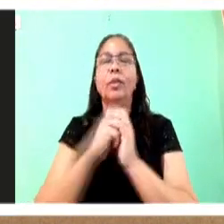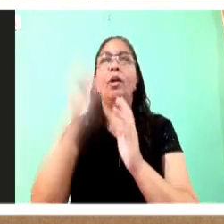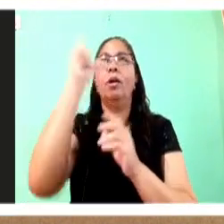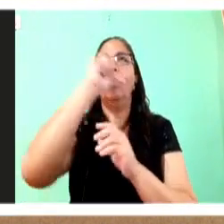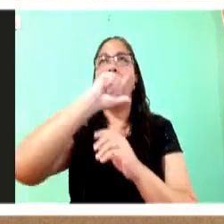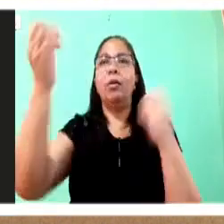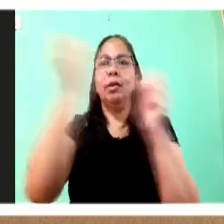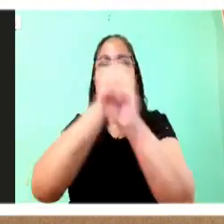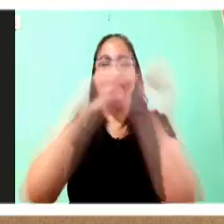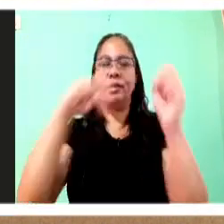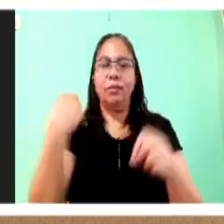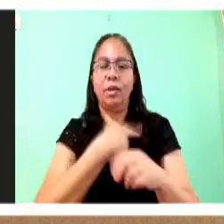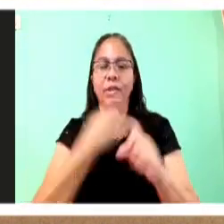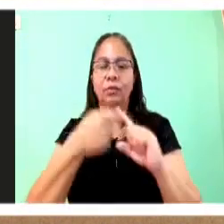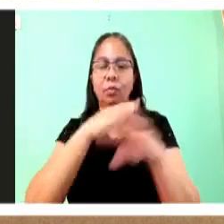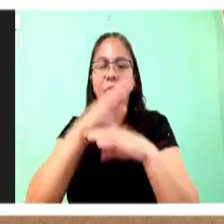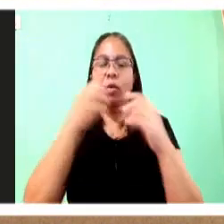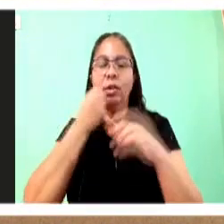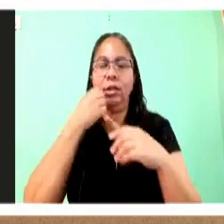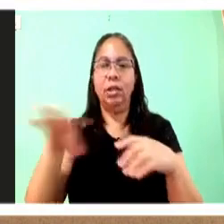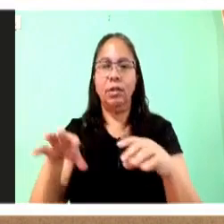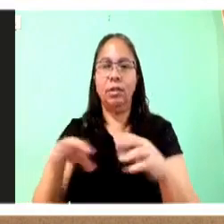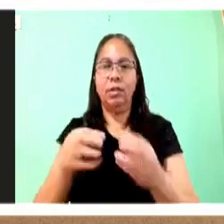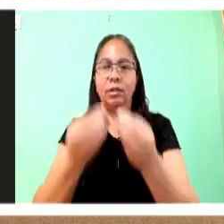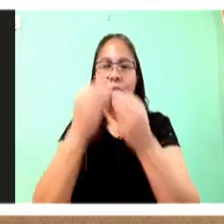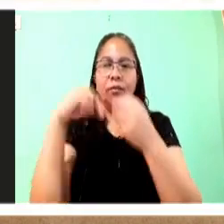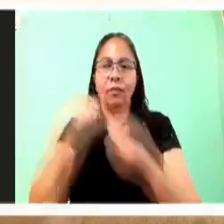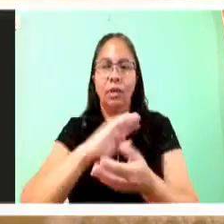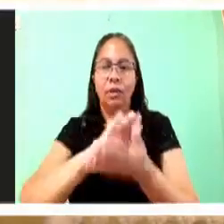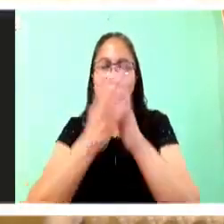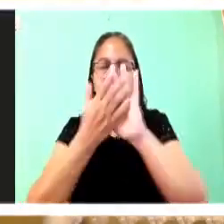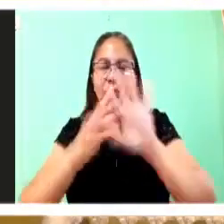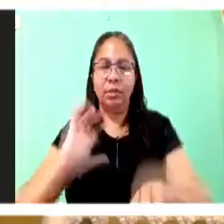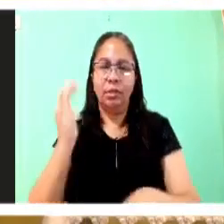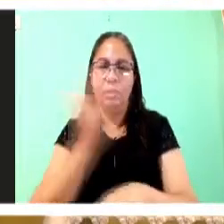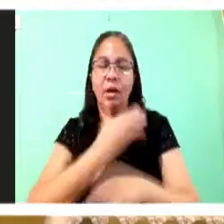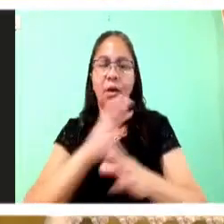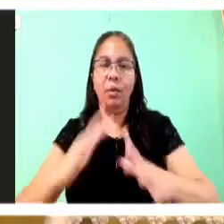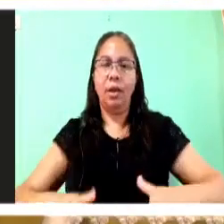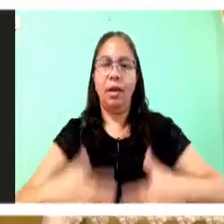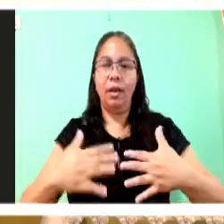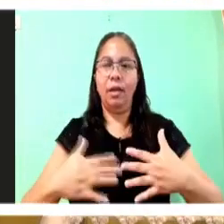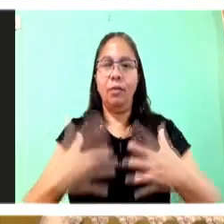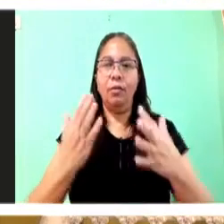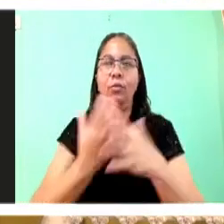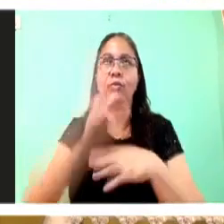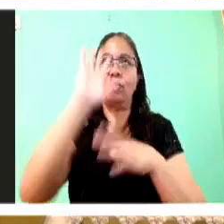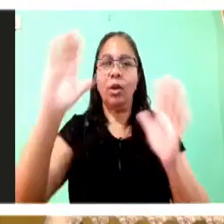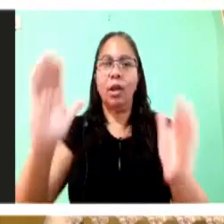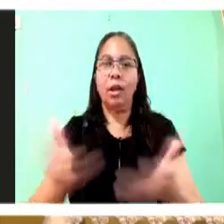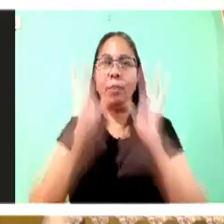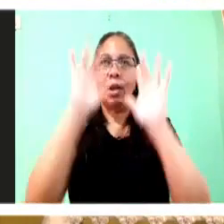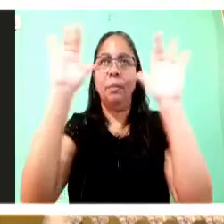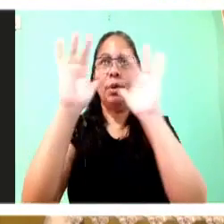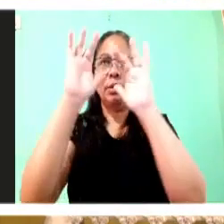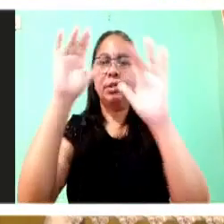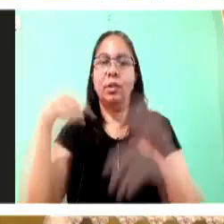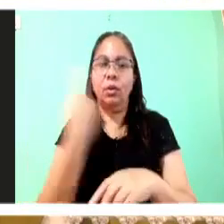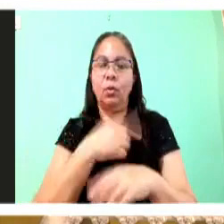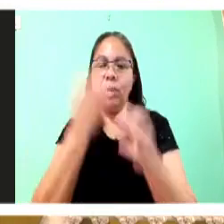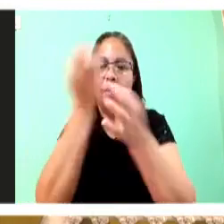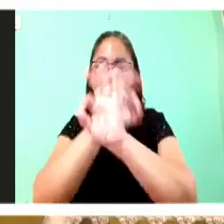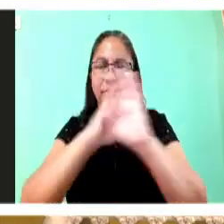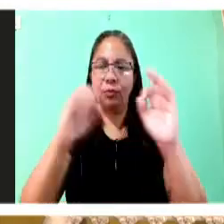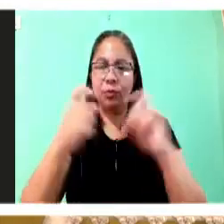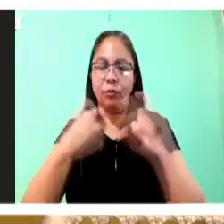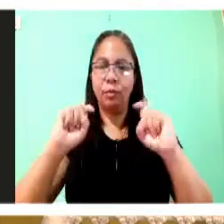we pray, from every evil, and graciously grant peace in our days, that by the help of your mercy we may be always free from sin and safe from